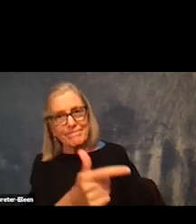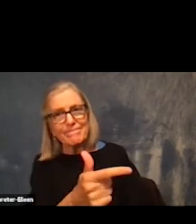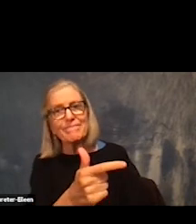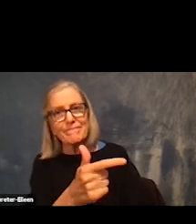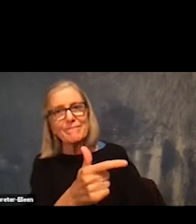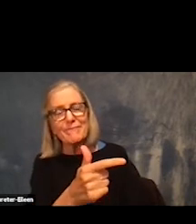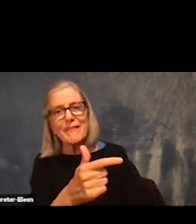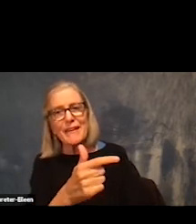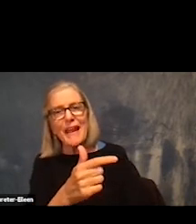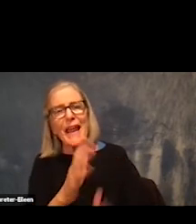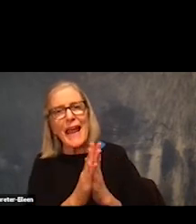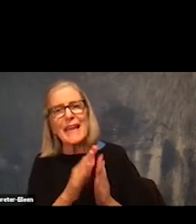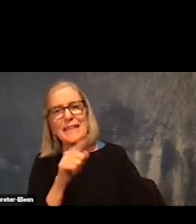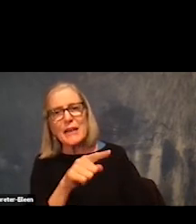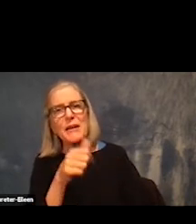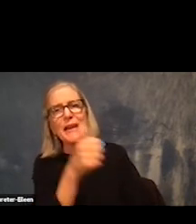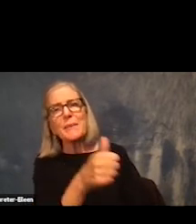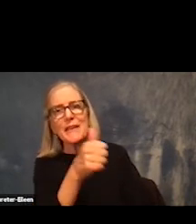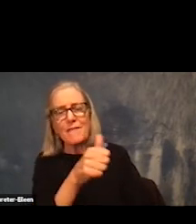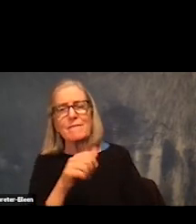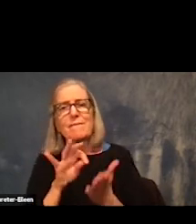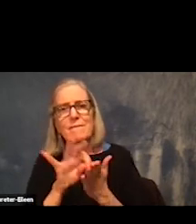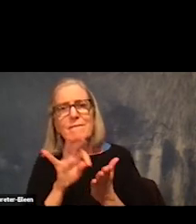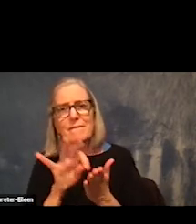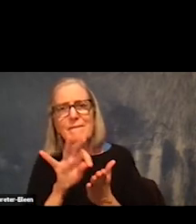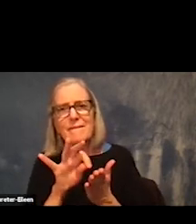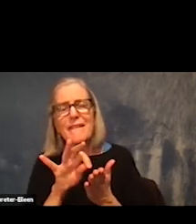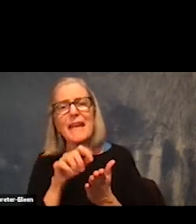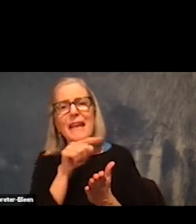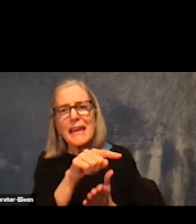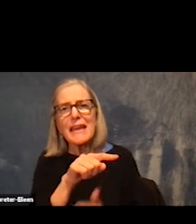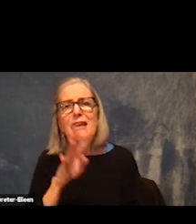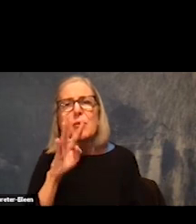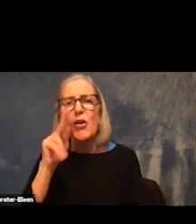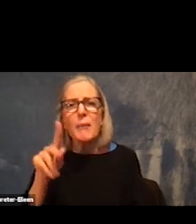she invited him to tally how often he spoke up.